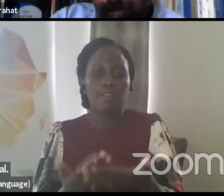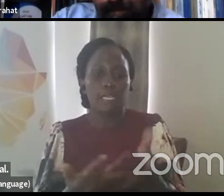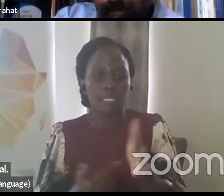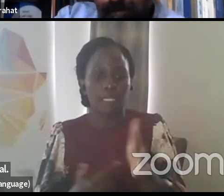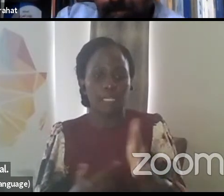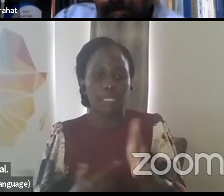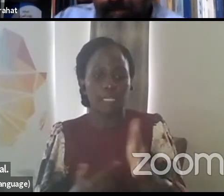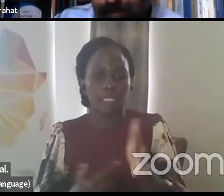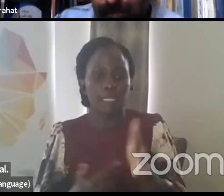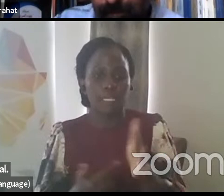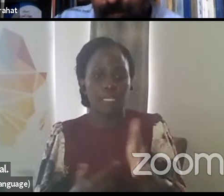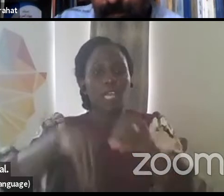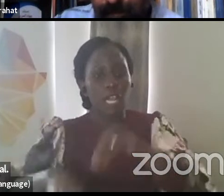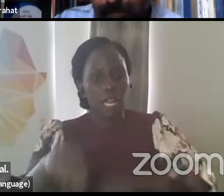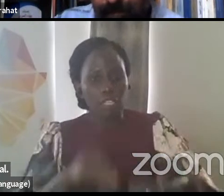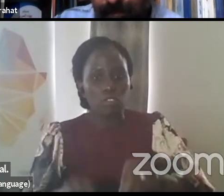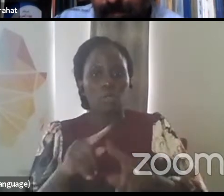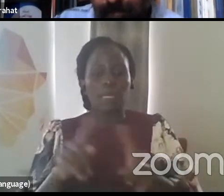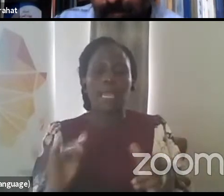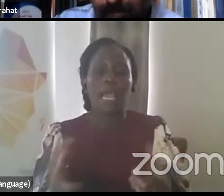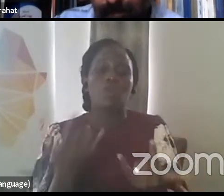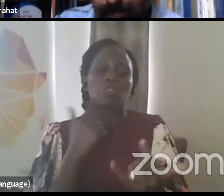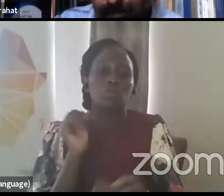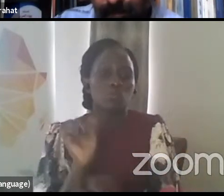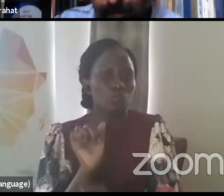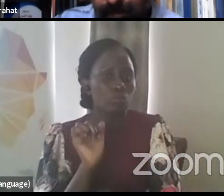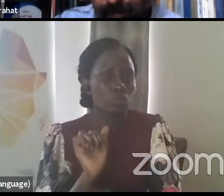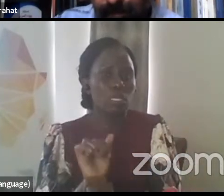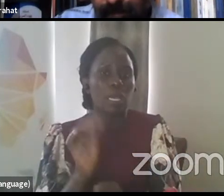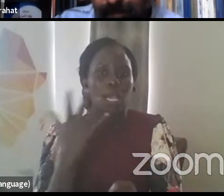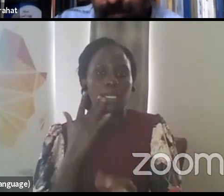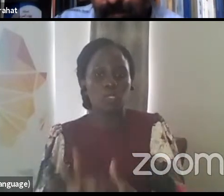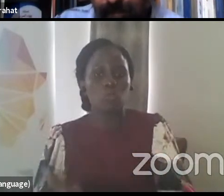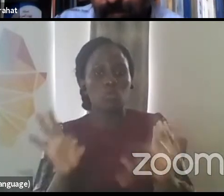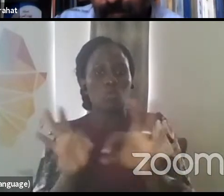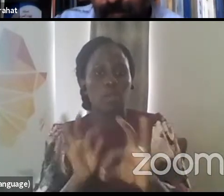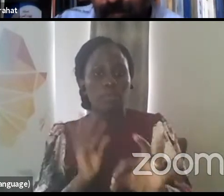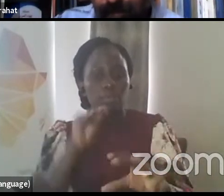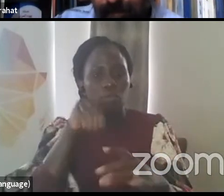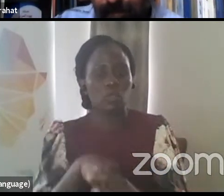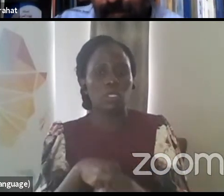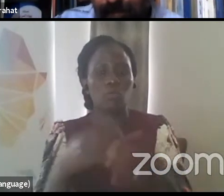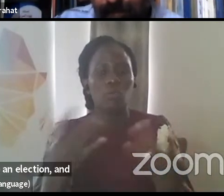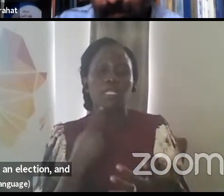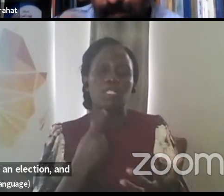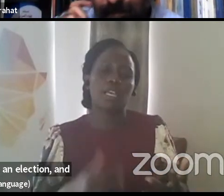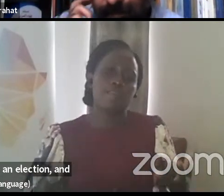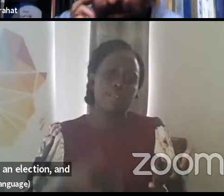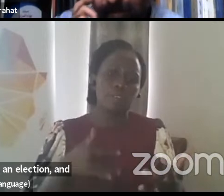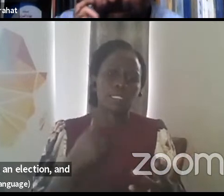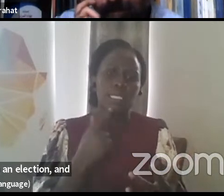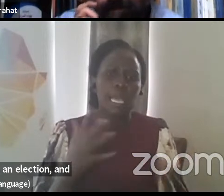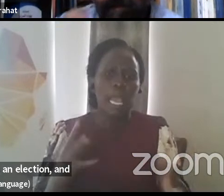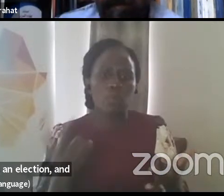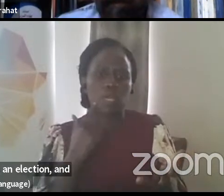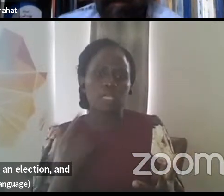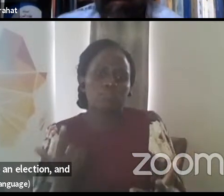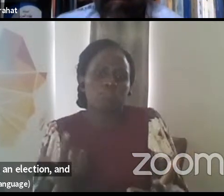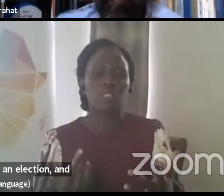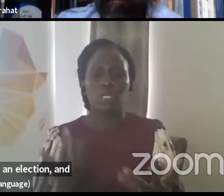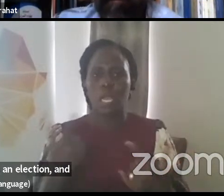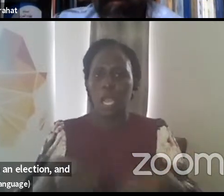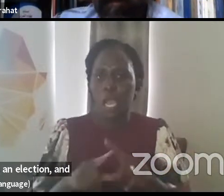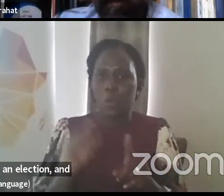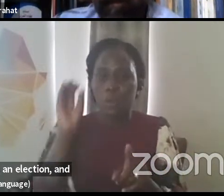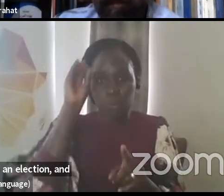how important is it to actually be able to say what we think of and our opinions if we really wanted to